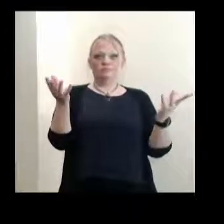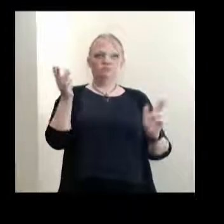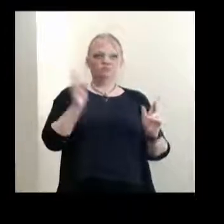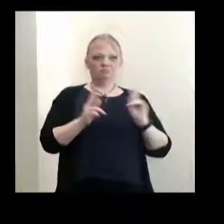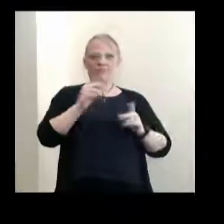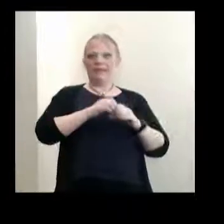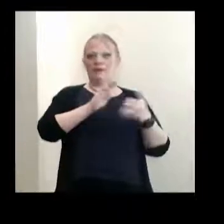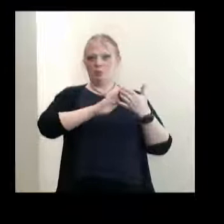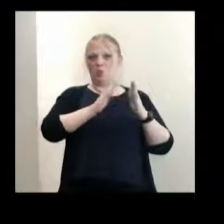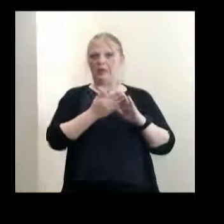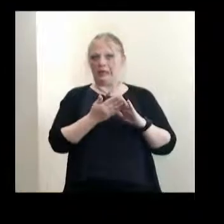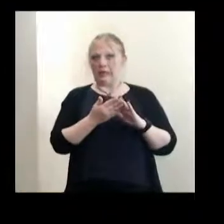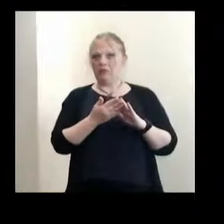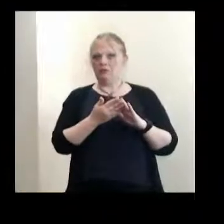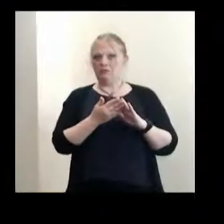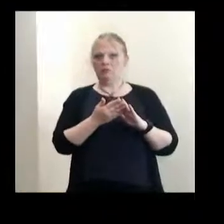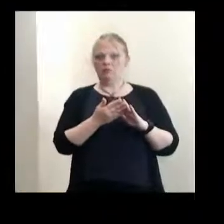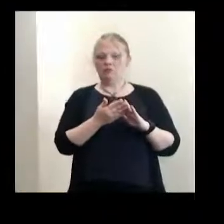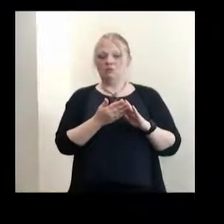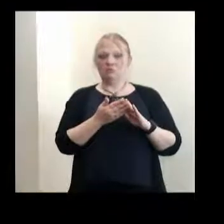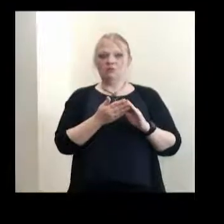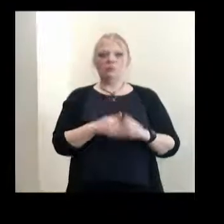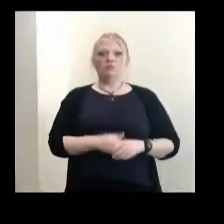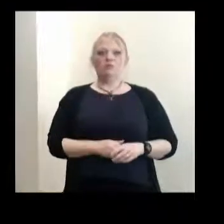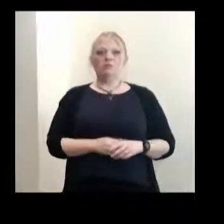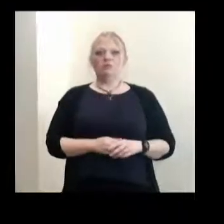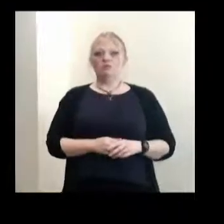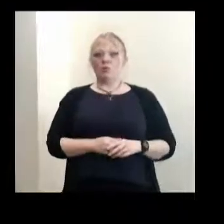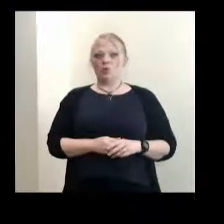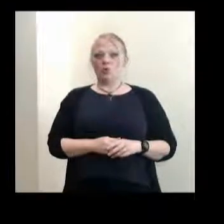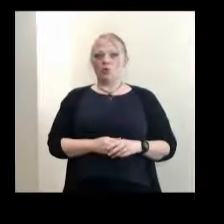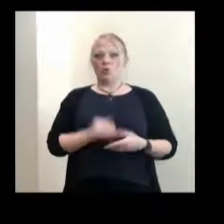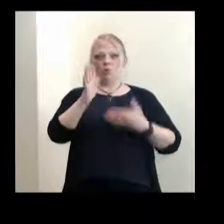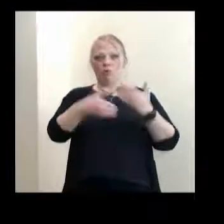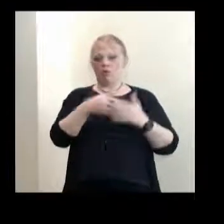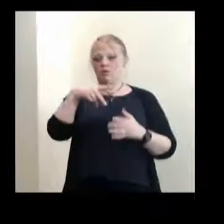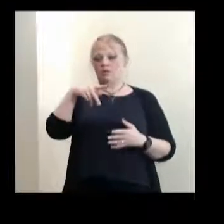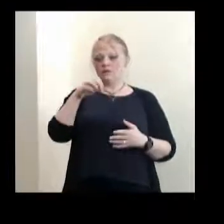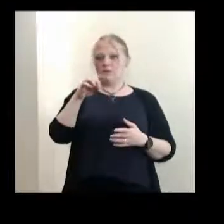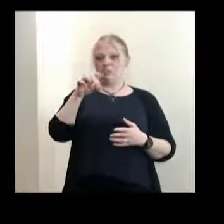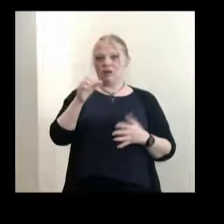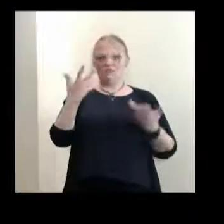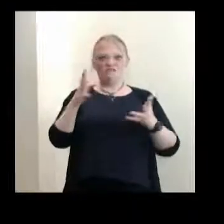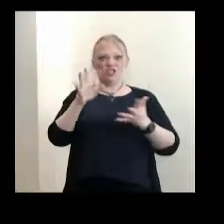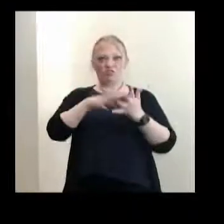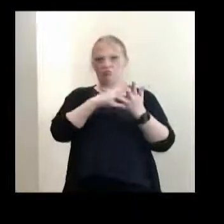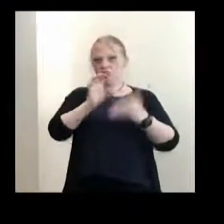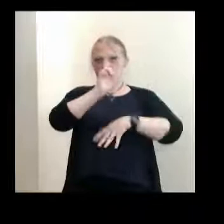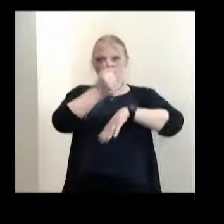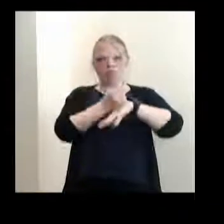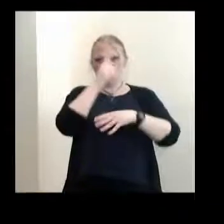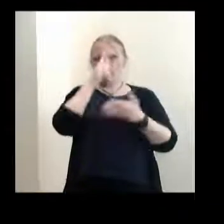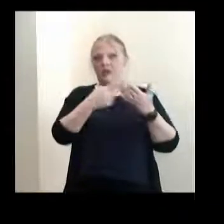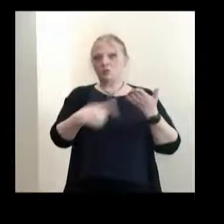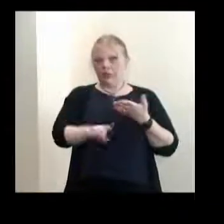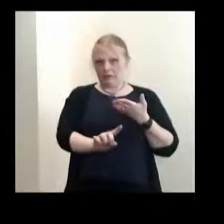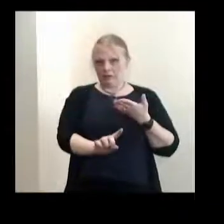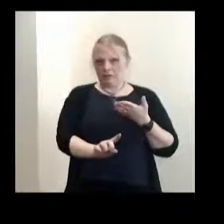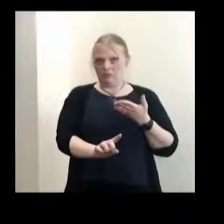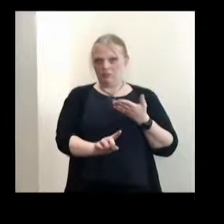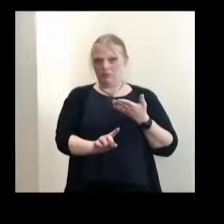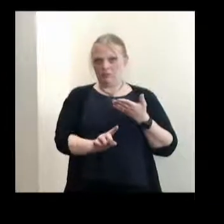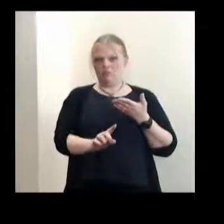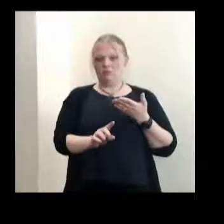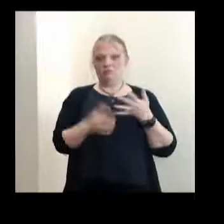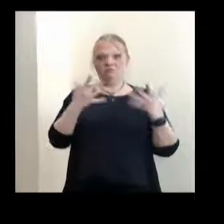people in our community. So we have all those pods are scheduled. For next week, we have put in